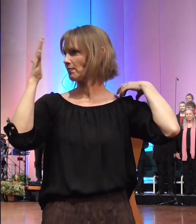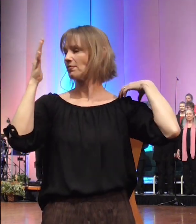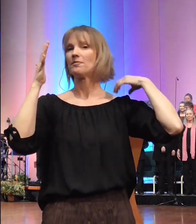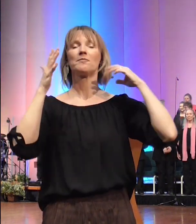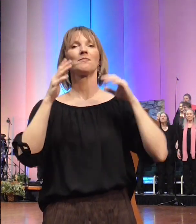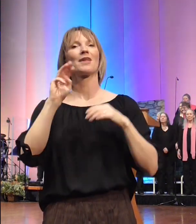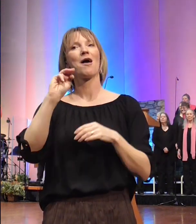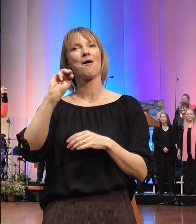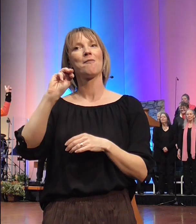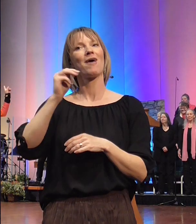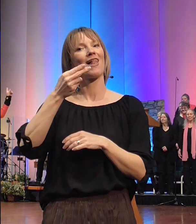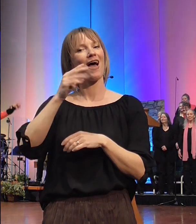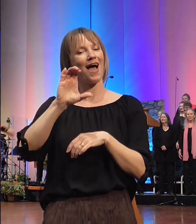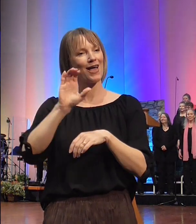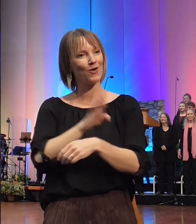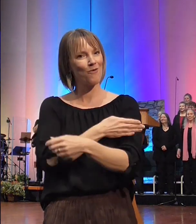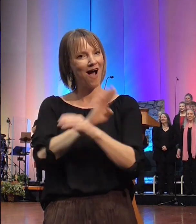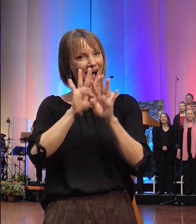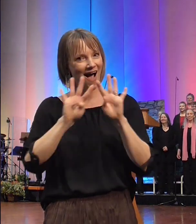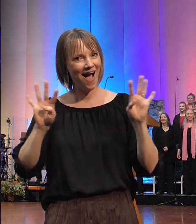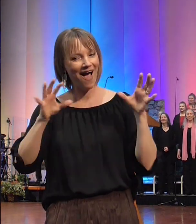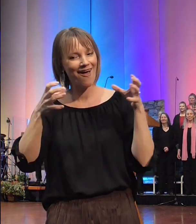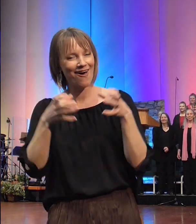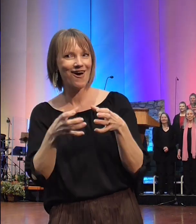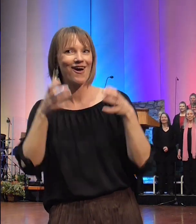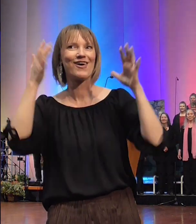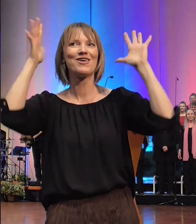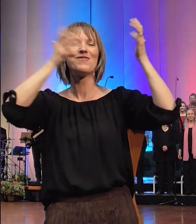That's your Mile High Choir.